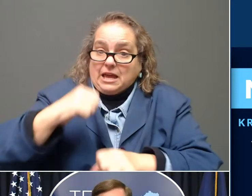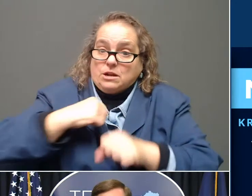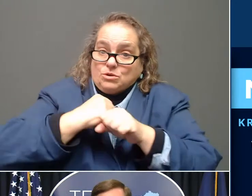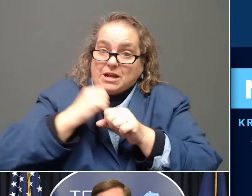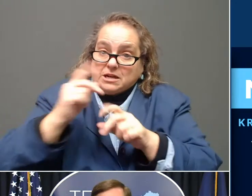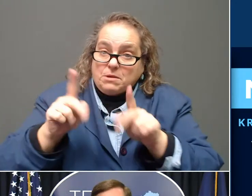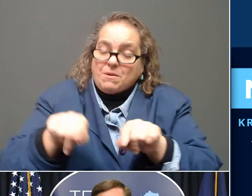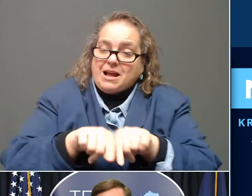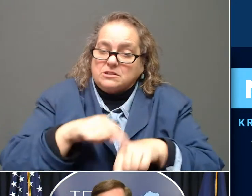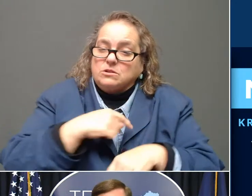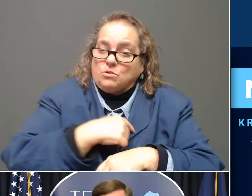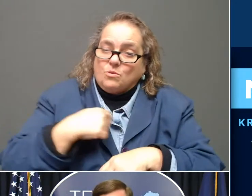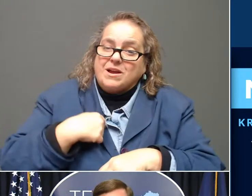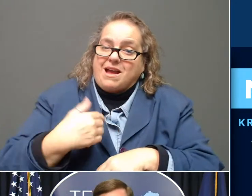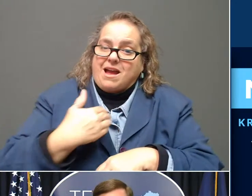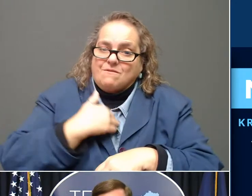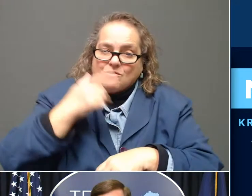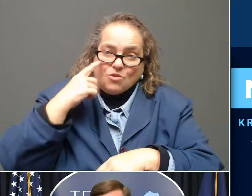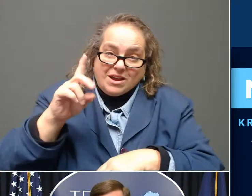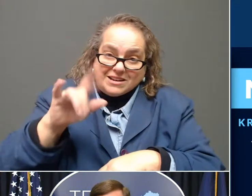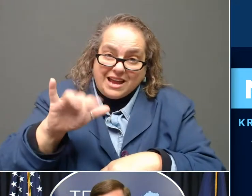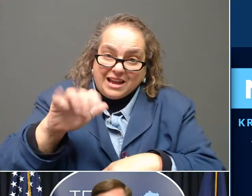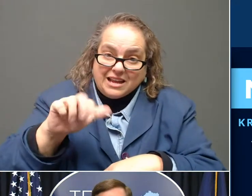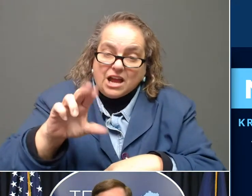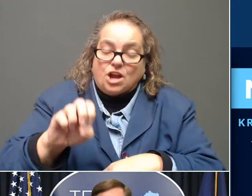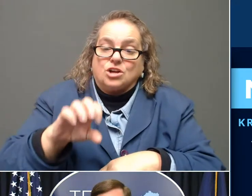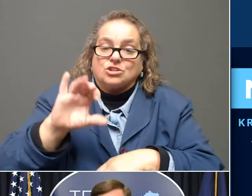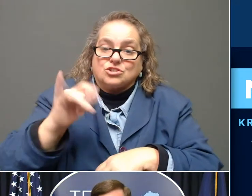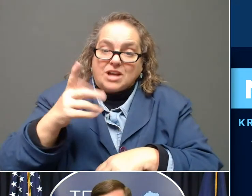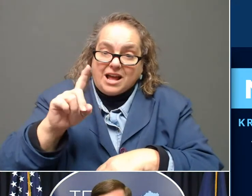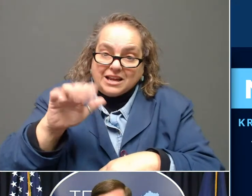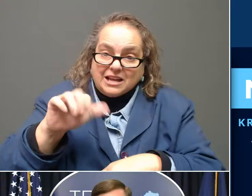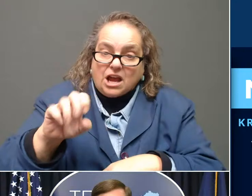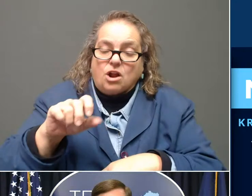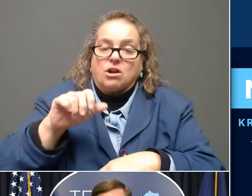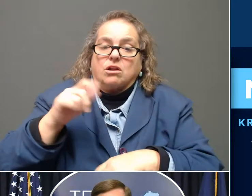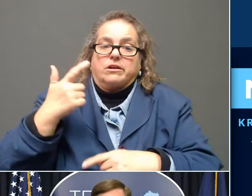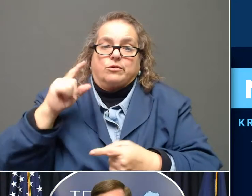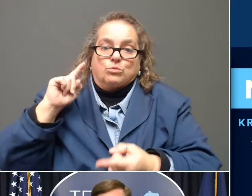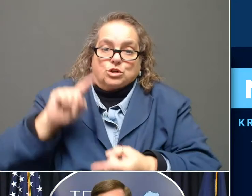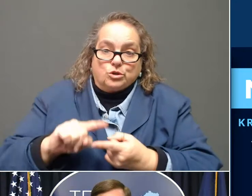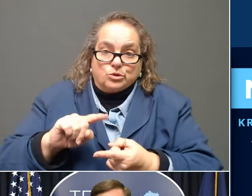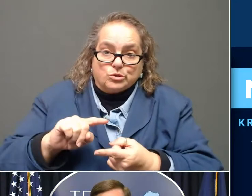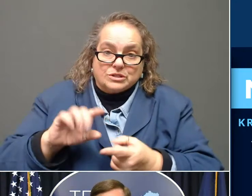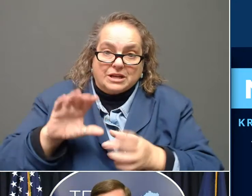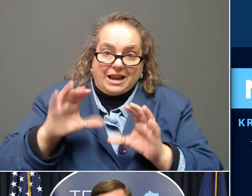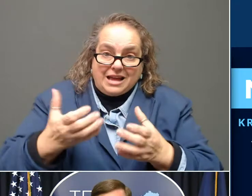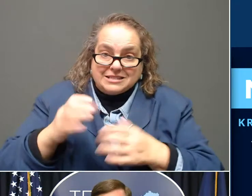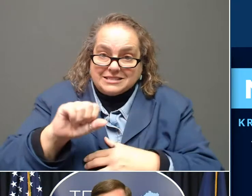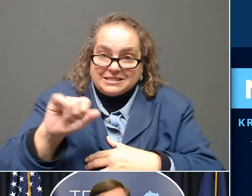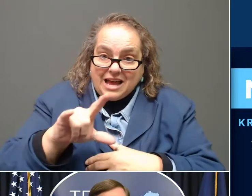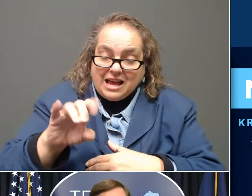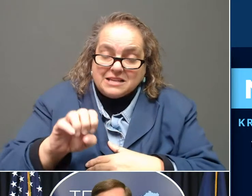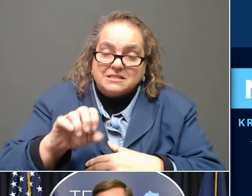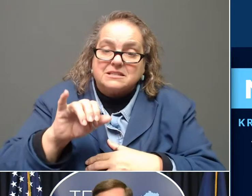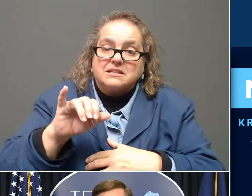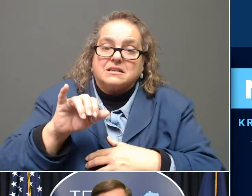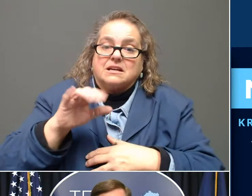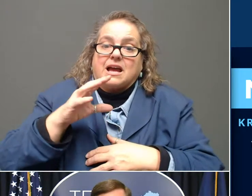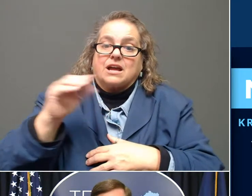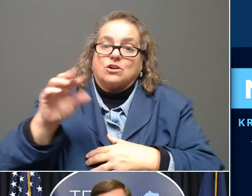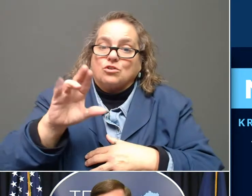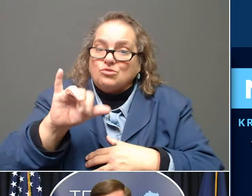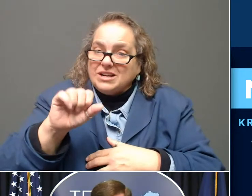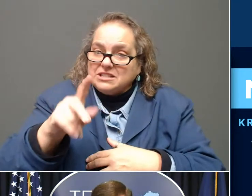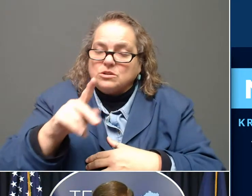essential. Everyone is essential. And it's awful in so many ways about how this raises questions of